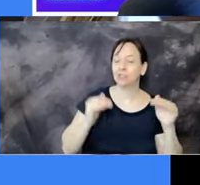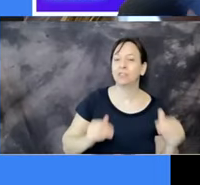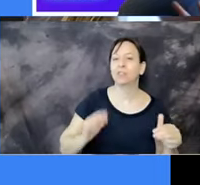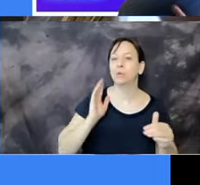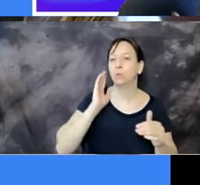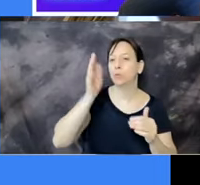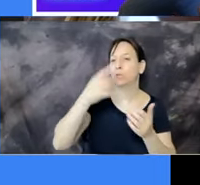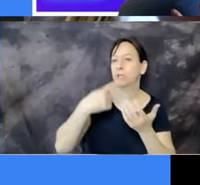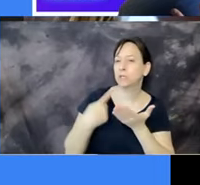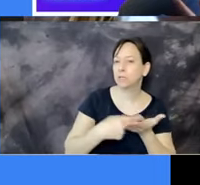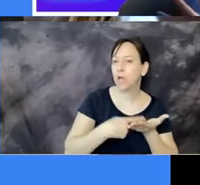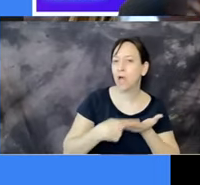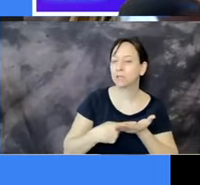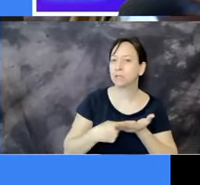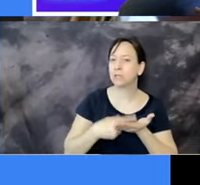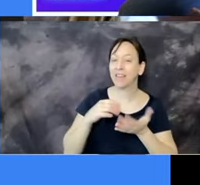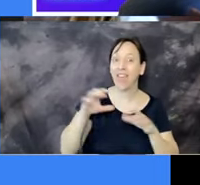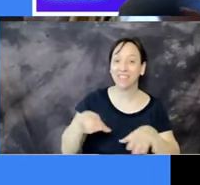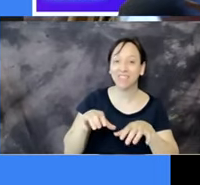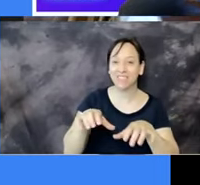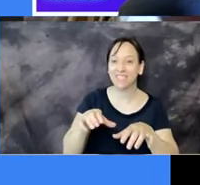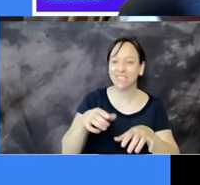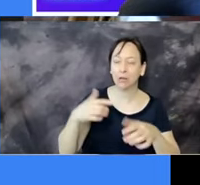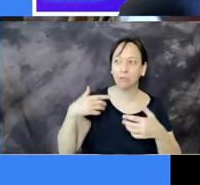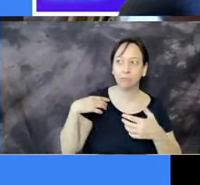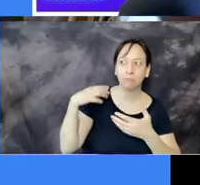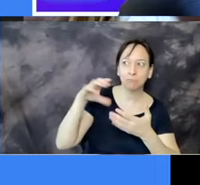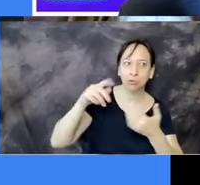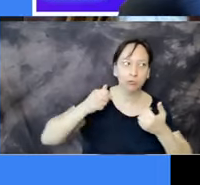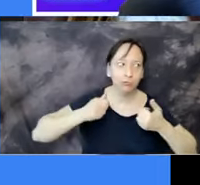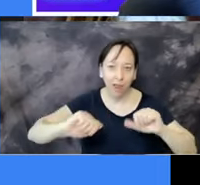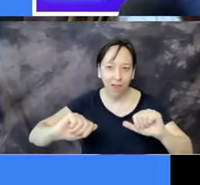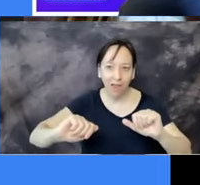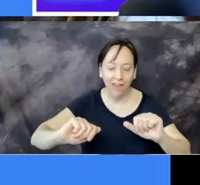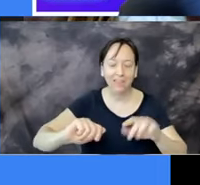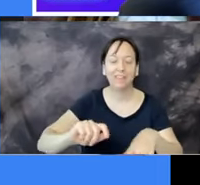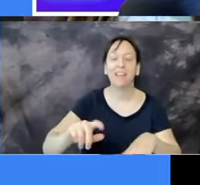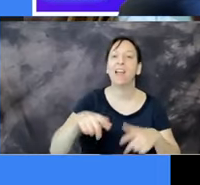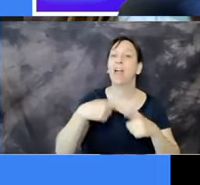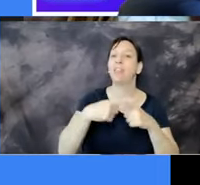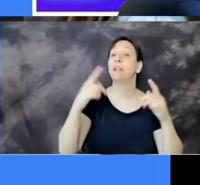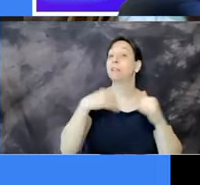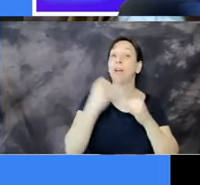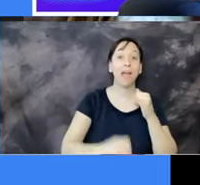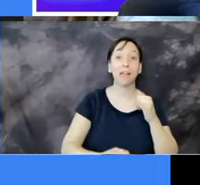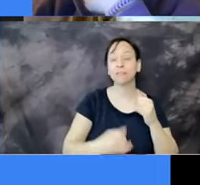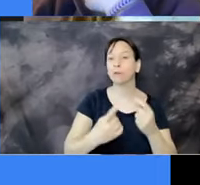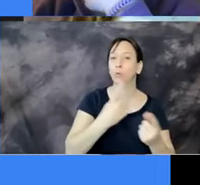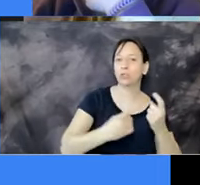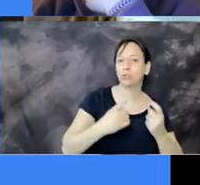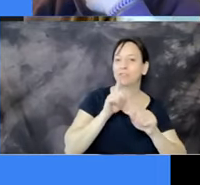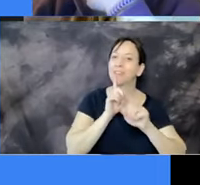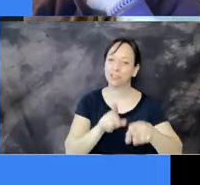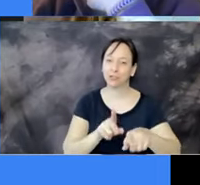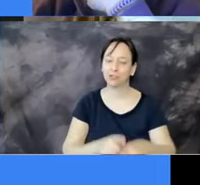have a discussion and some activities where you get a chance to try them. And then we'll have some time for question and answer at the end.